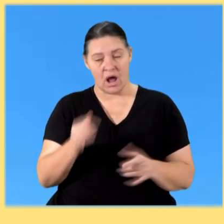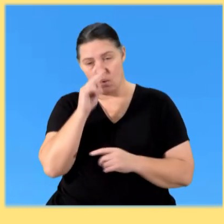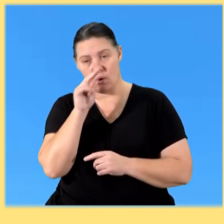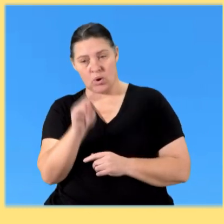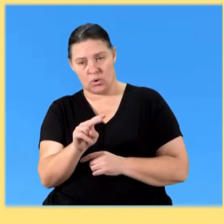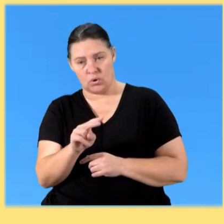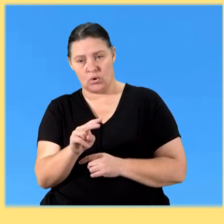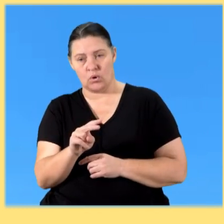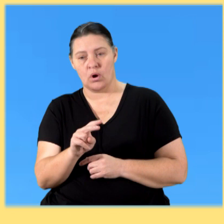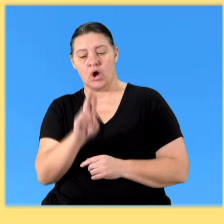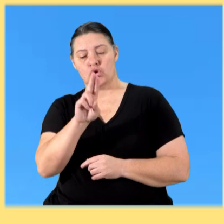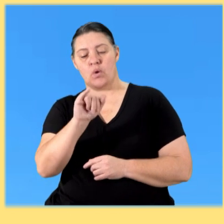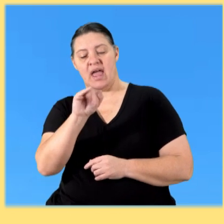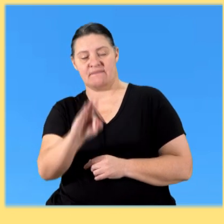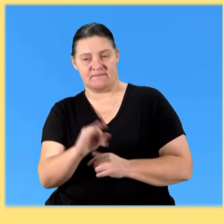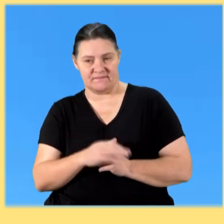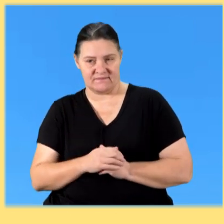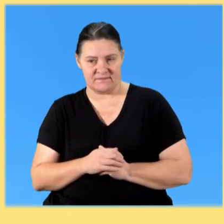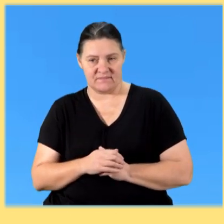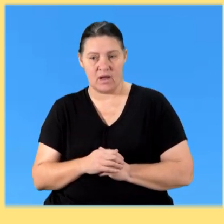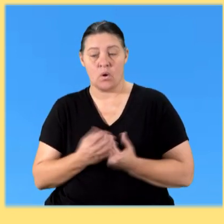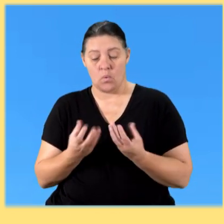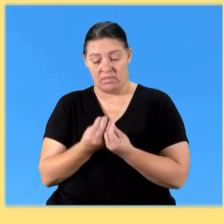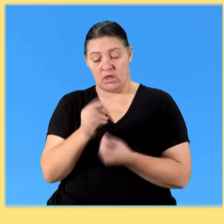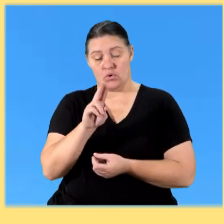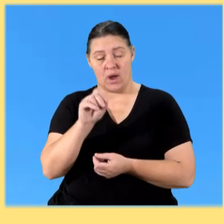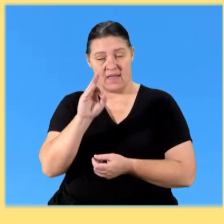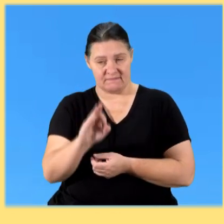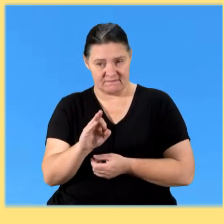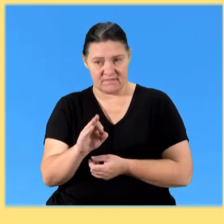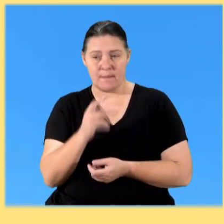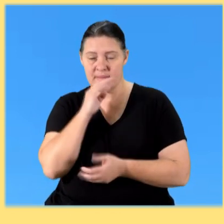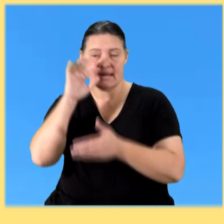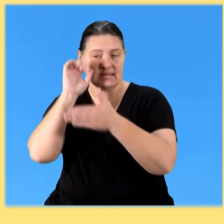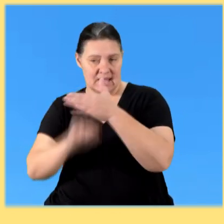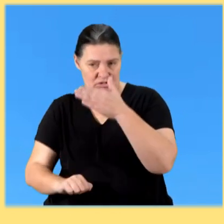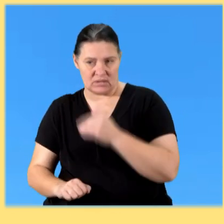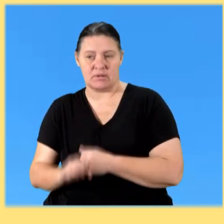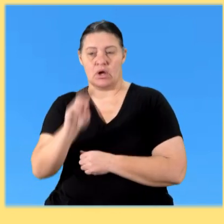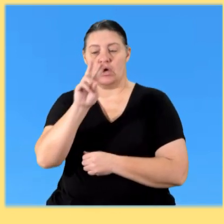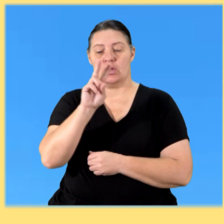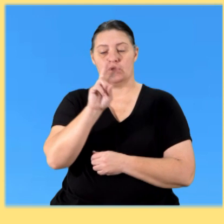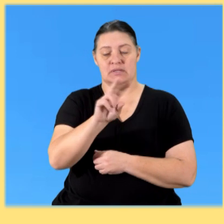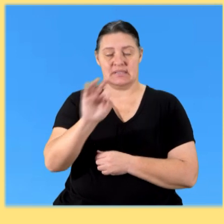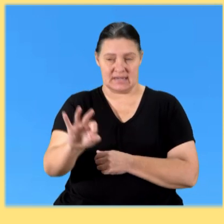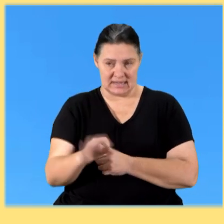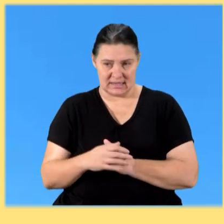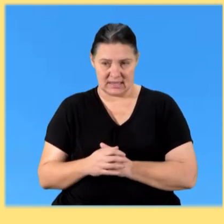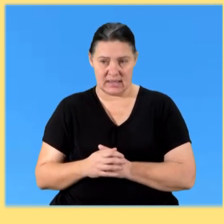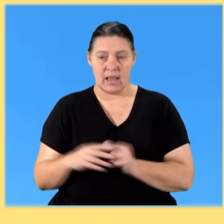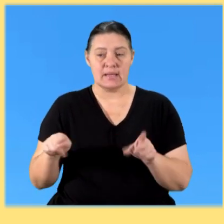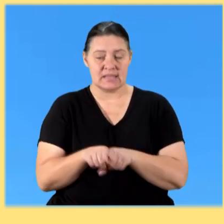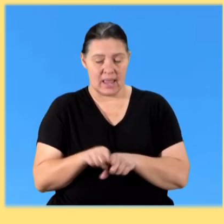Then we will look at unemployment insurance fund. With UIF, you will have deduction, which is 23,